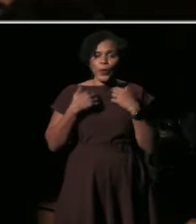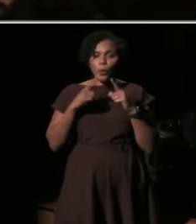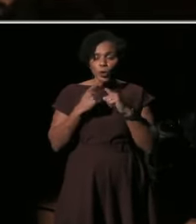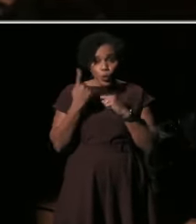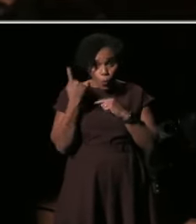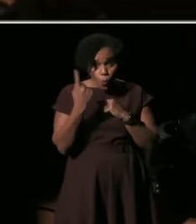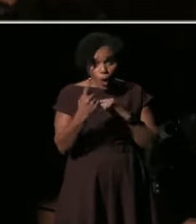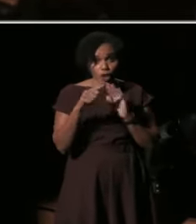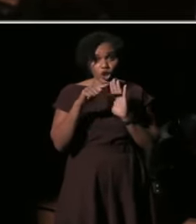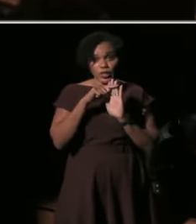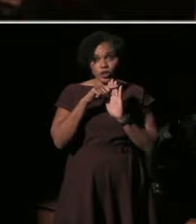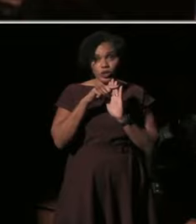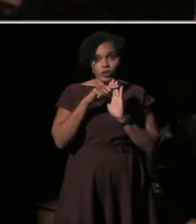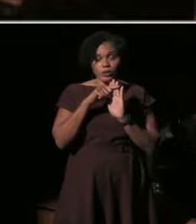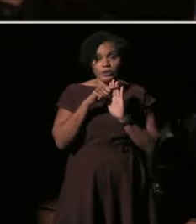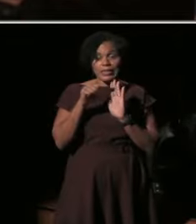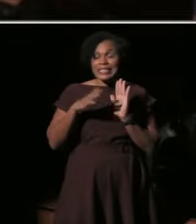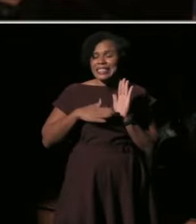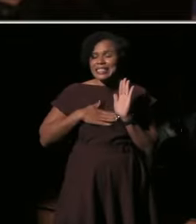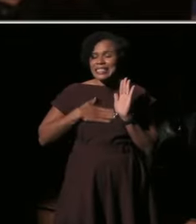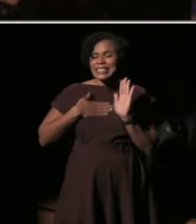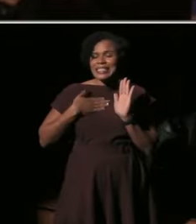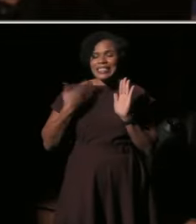condition, which was that he didn't want to be filmed.